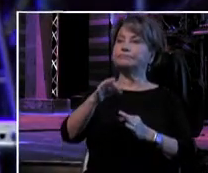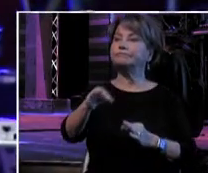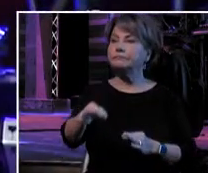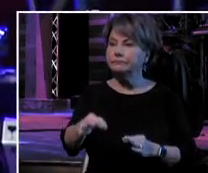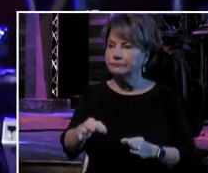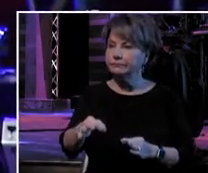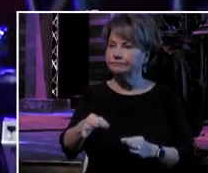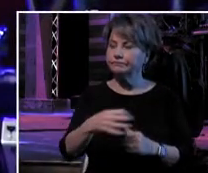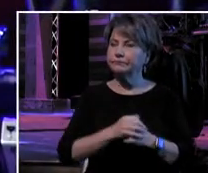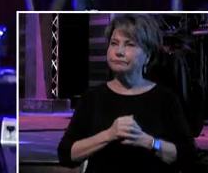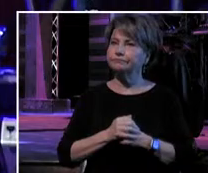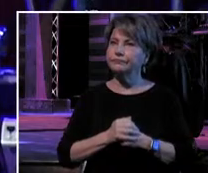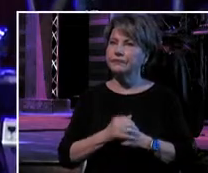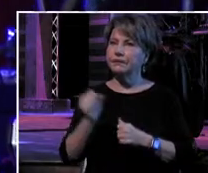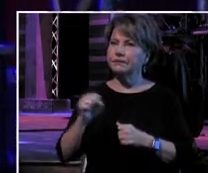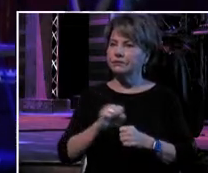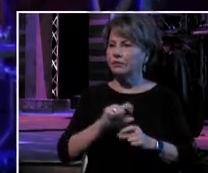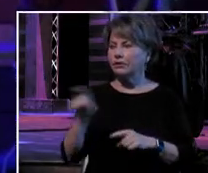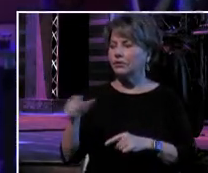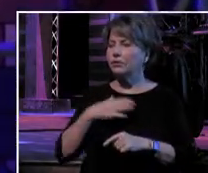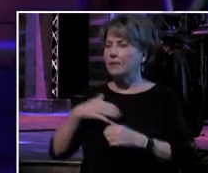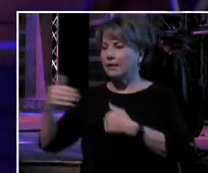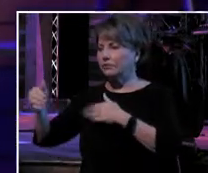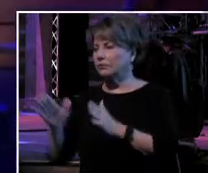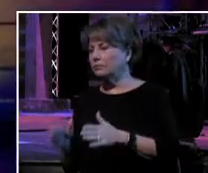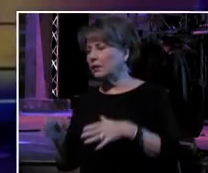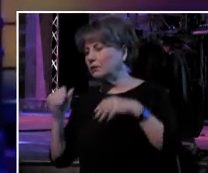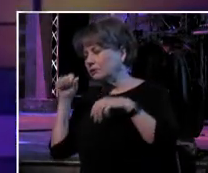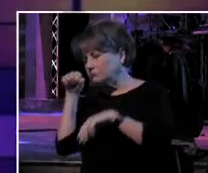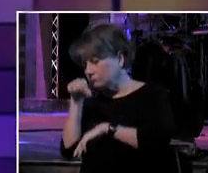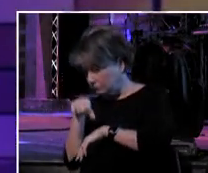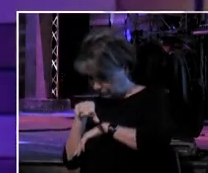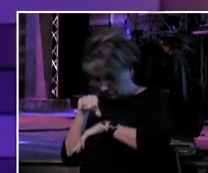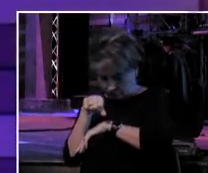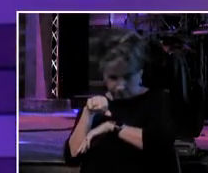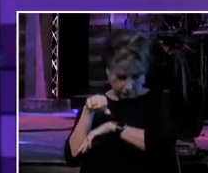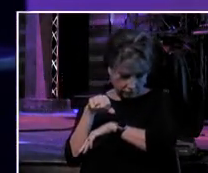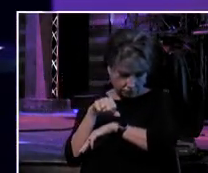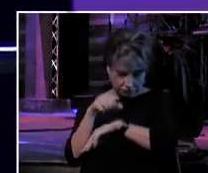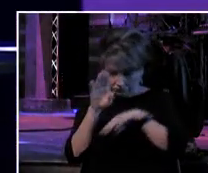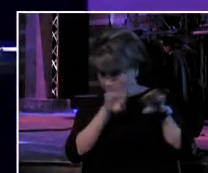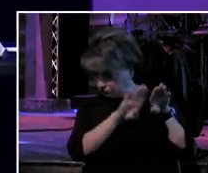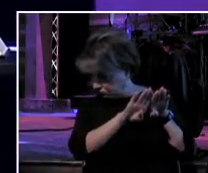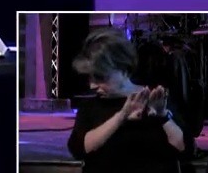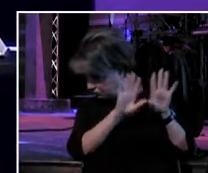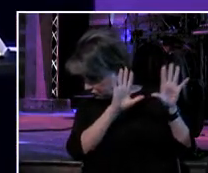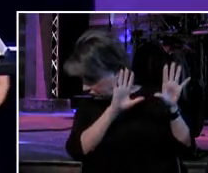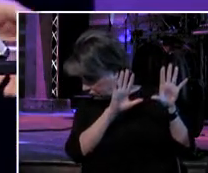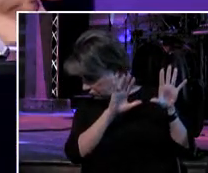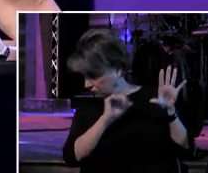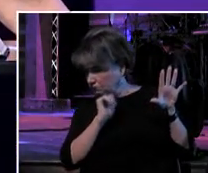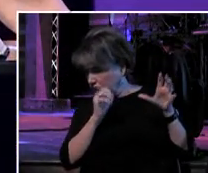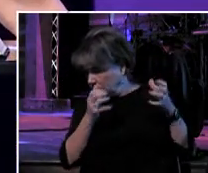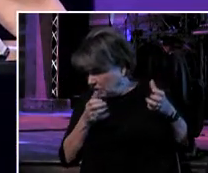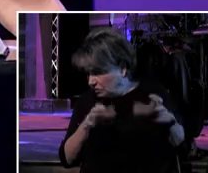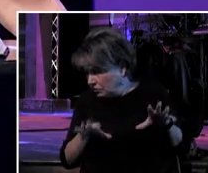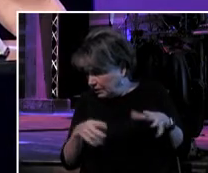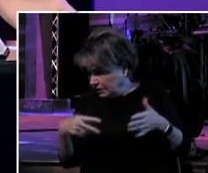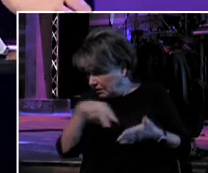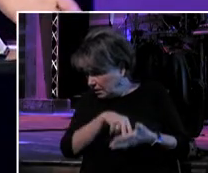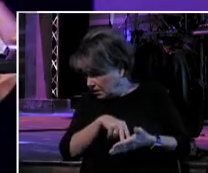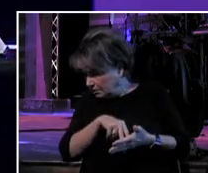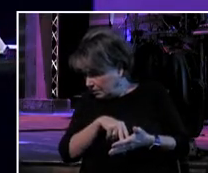I planned to do today. So I go in my room and I kind of slump down and I shut the door and I go into bed and I just go, wake me up when I feel better, you